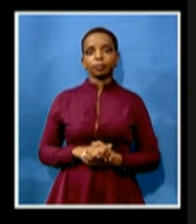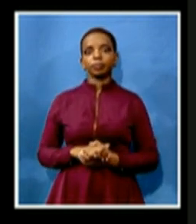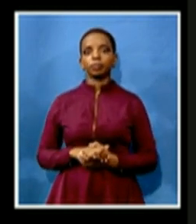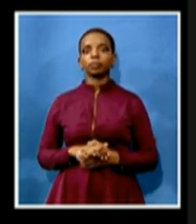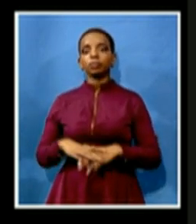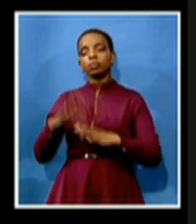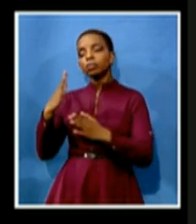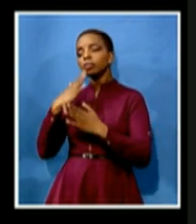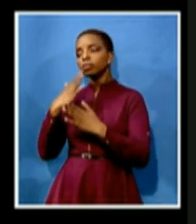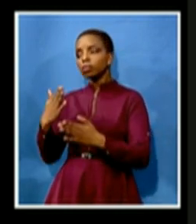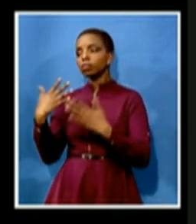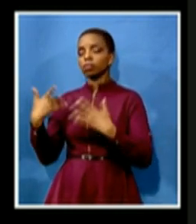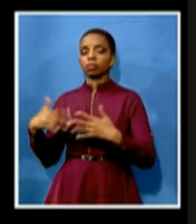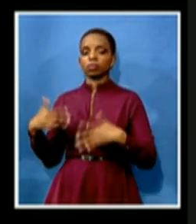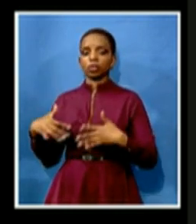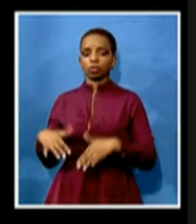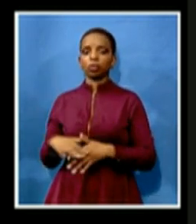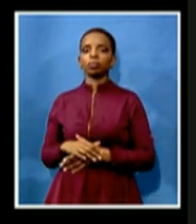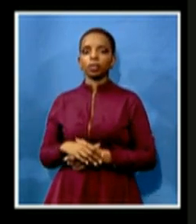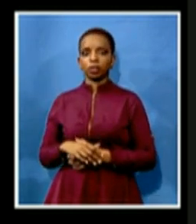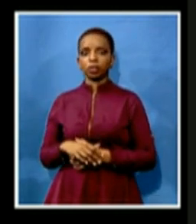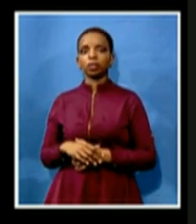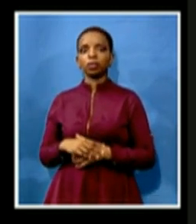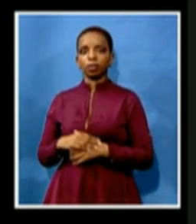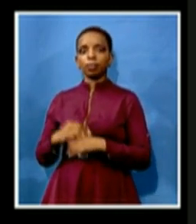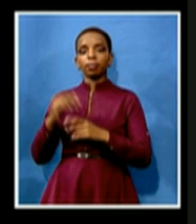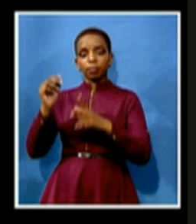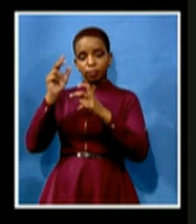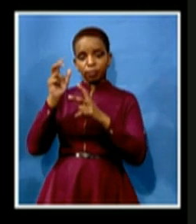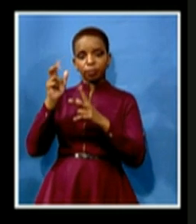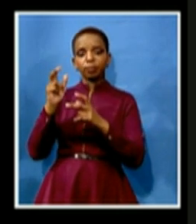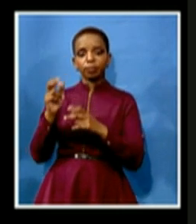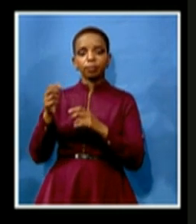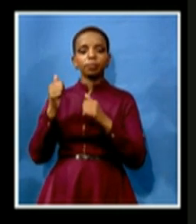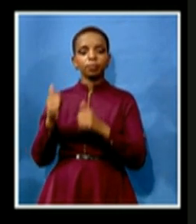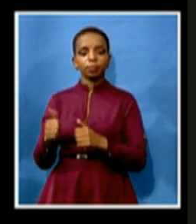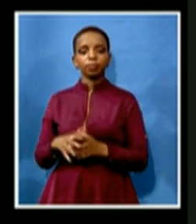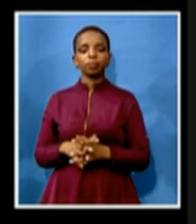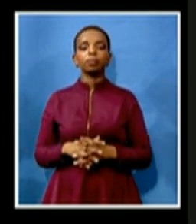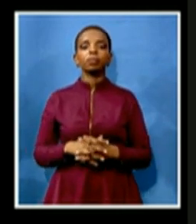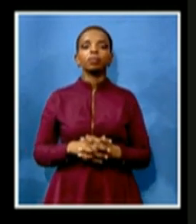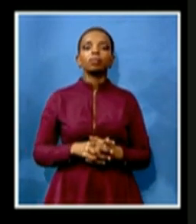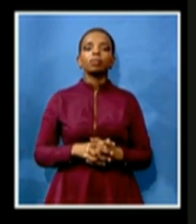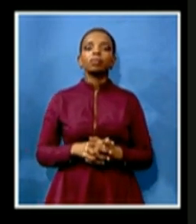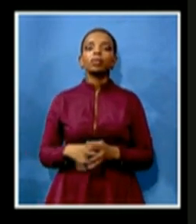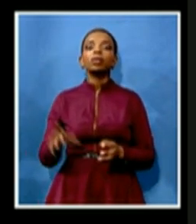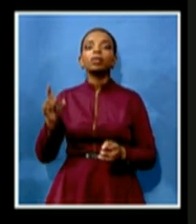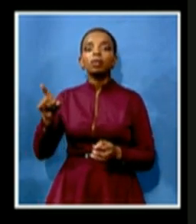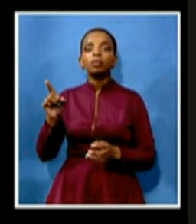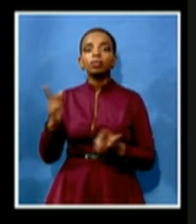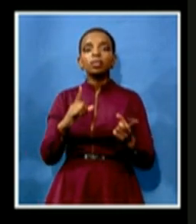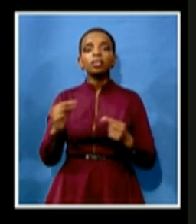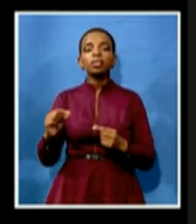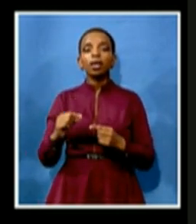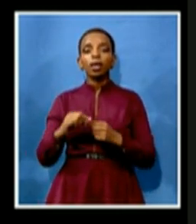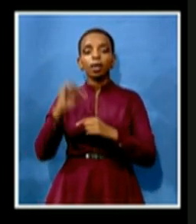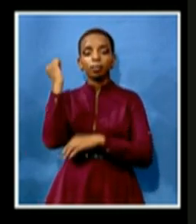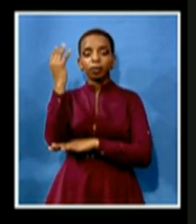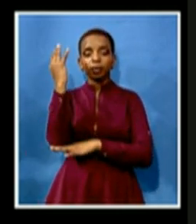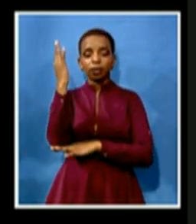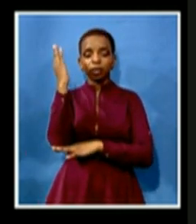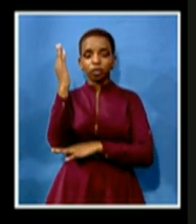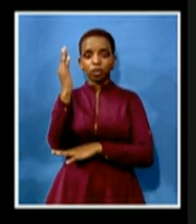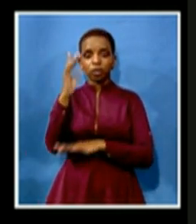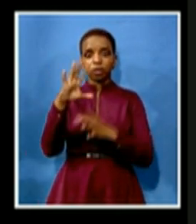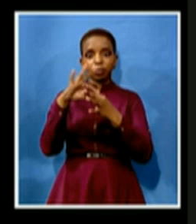but we appreciate the input. So those were the presentations around the intervention models. Now we're going to the last set of